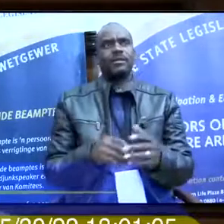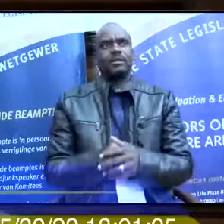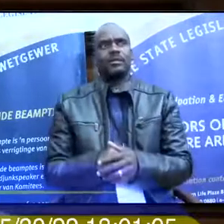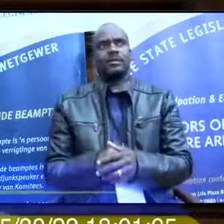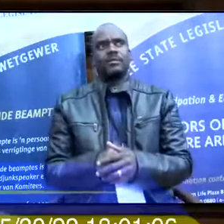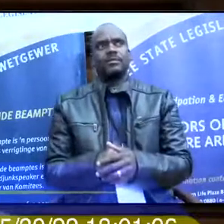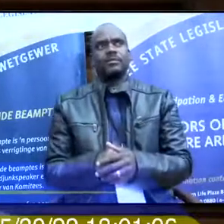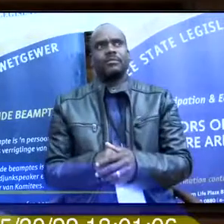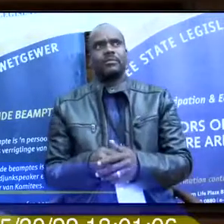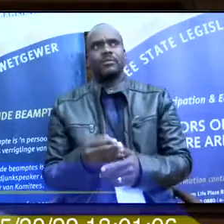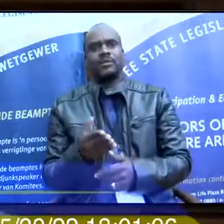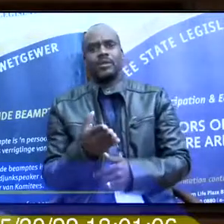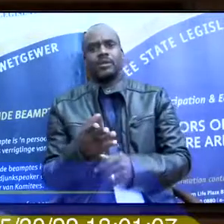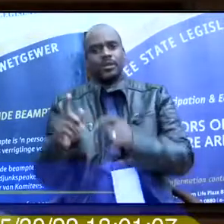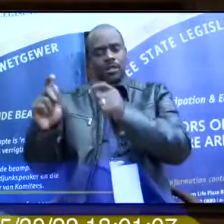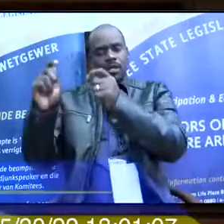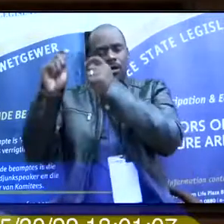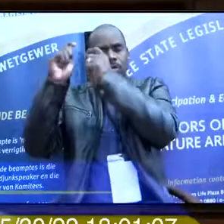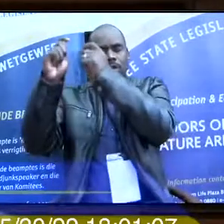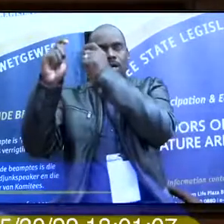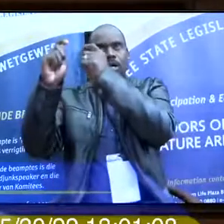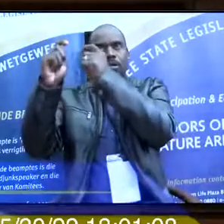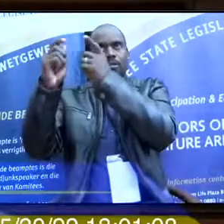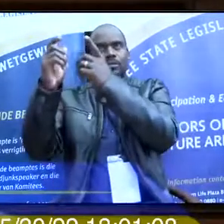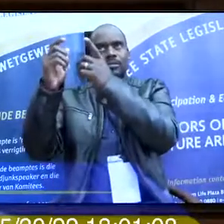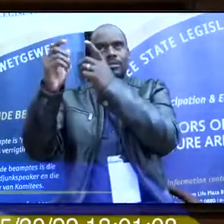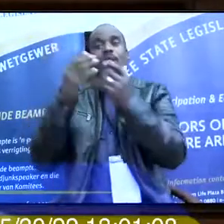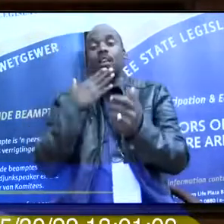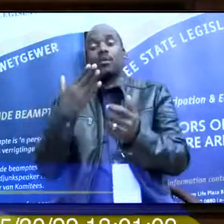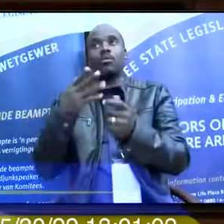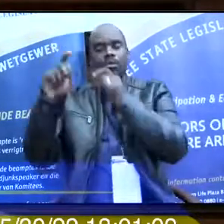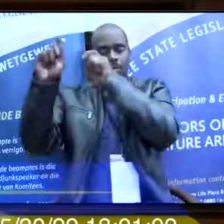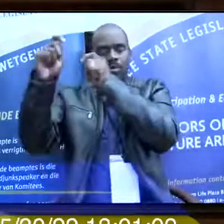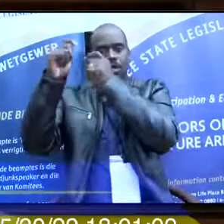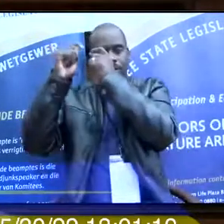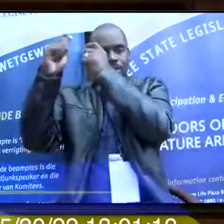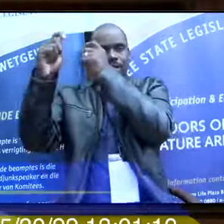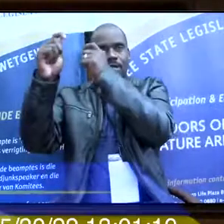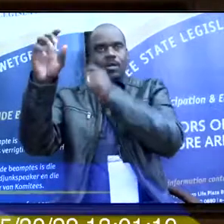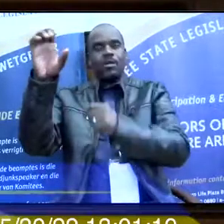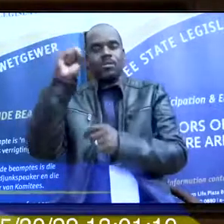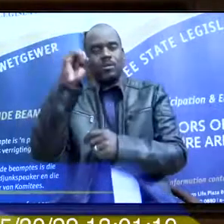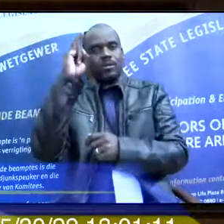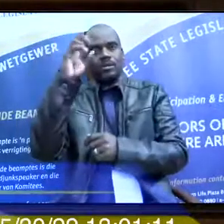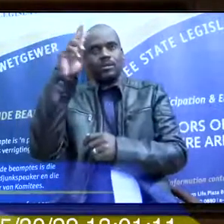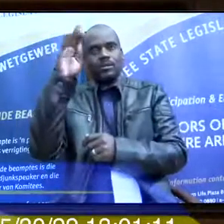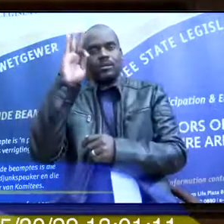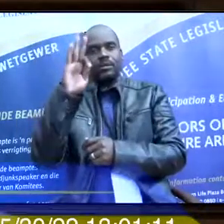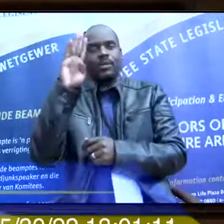speaker honorable si fuba the deputy speaker